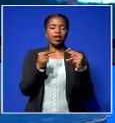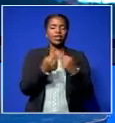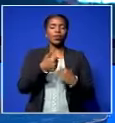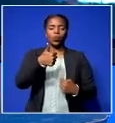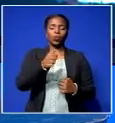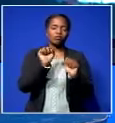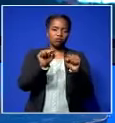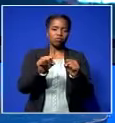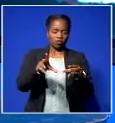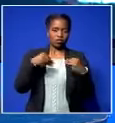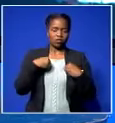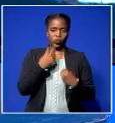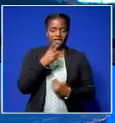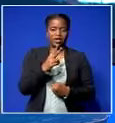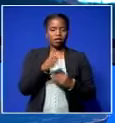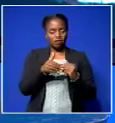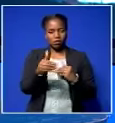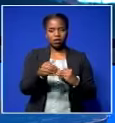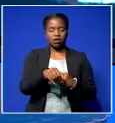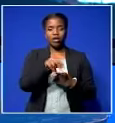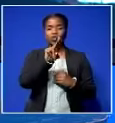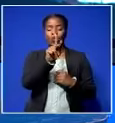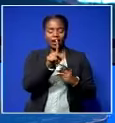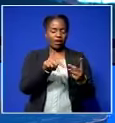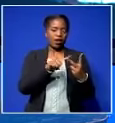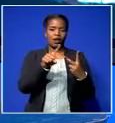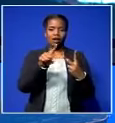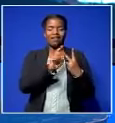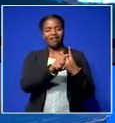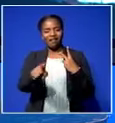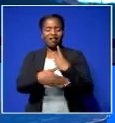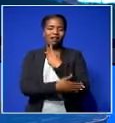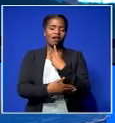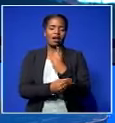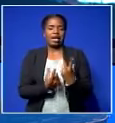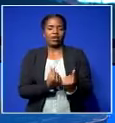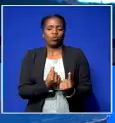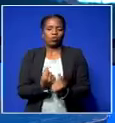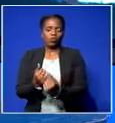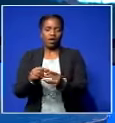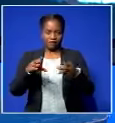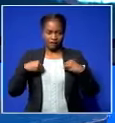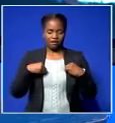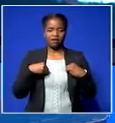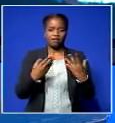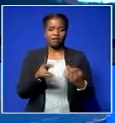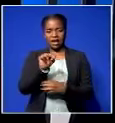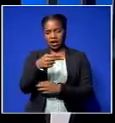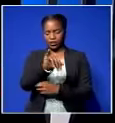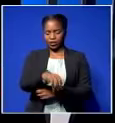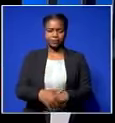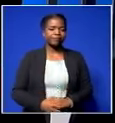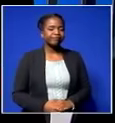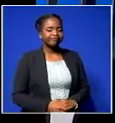And that's what we see in the UK, in Thailand, in a lot of countries that have adopted universal healthcare. Right,